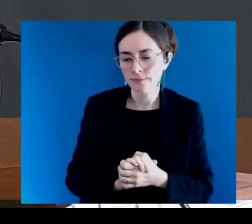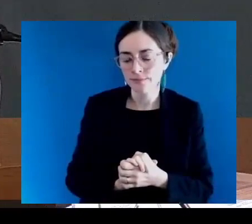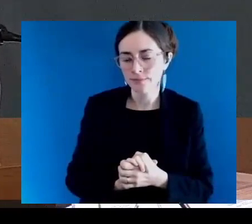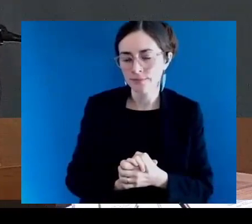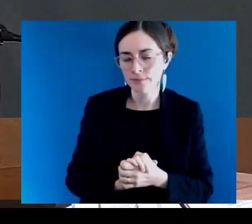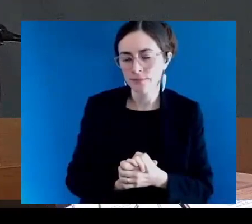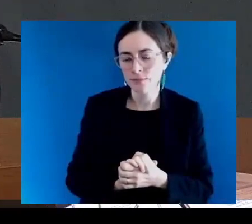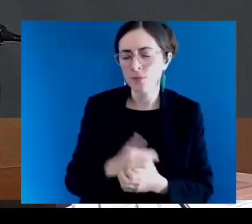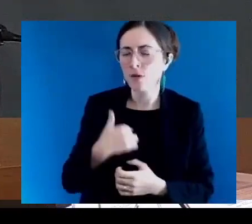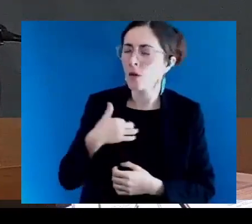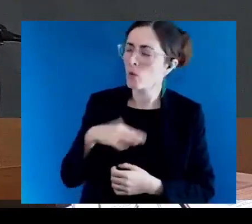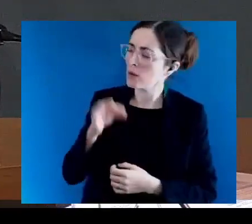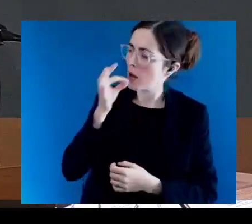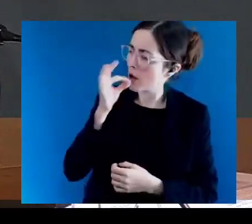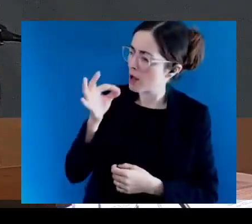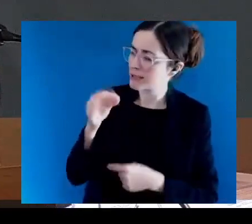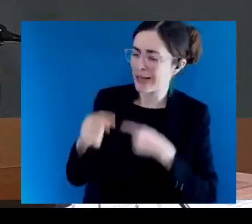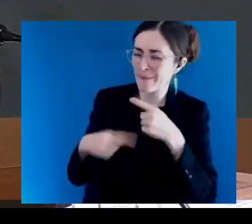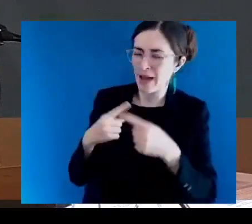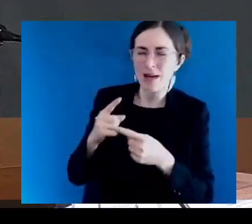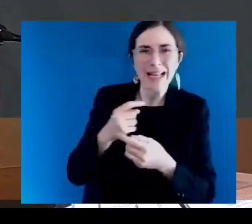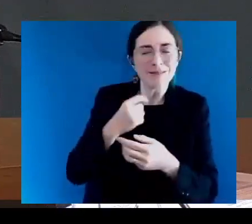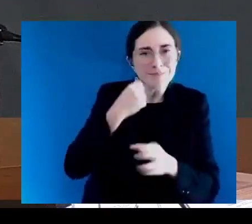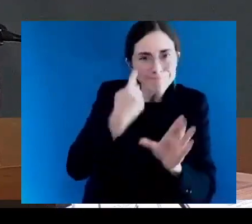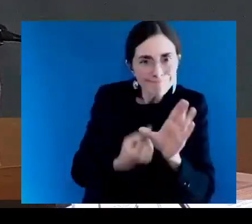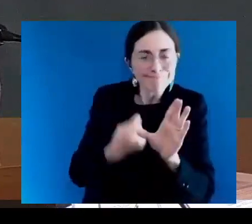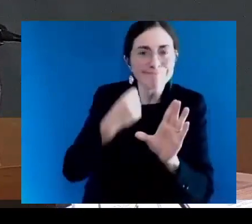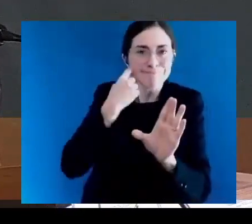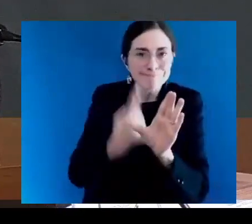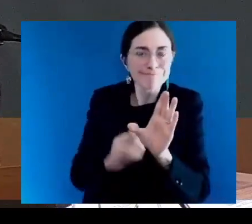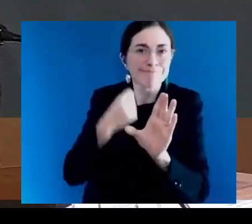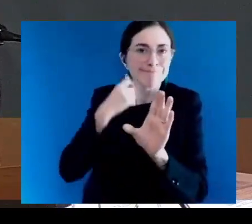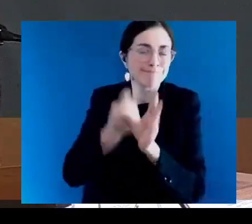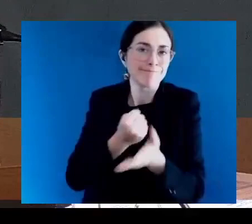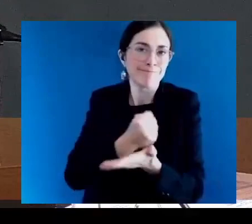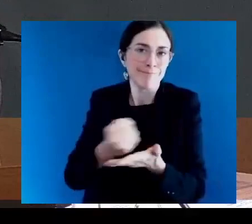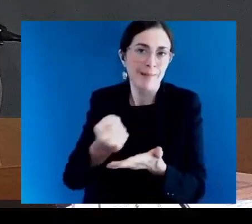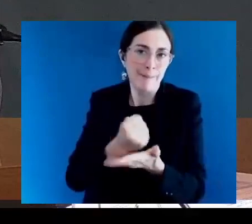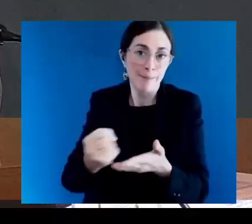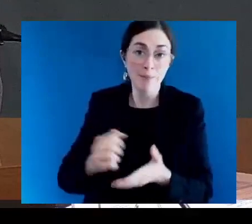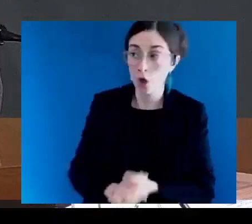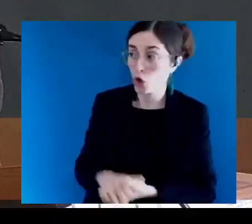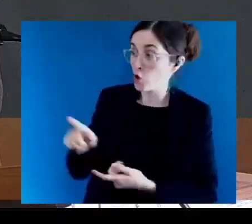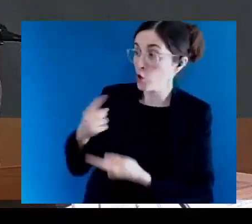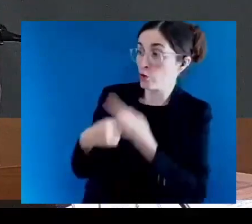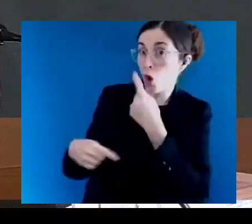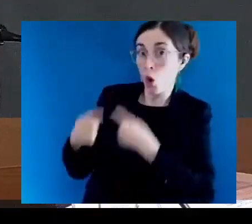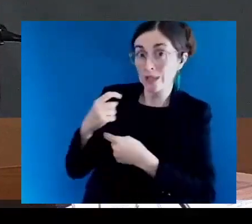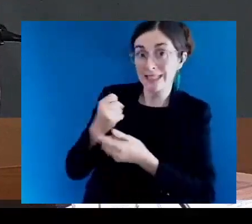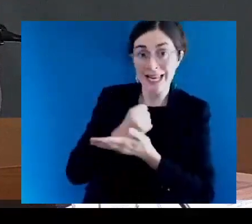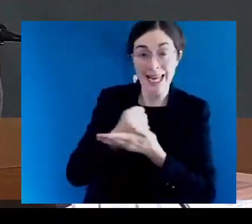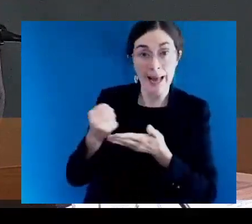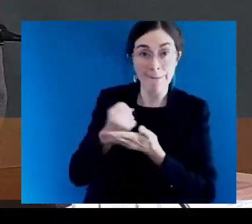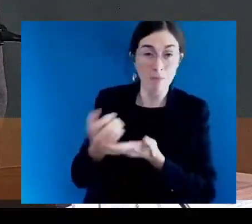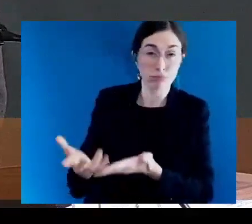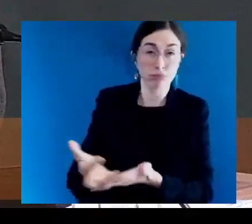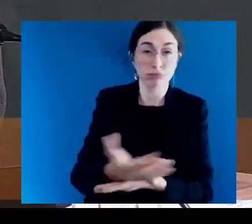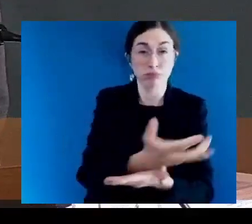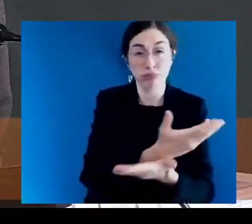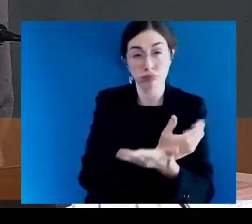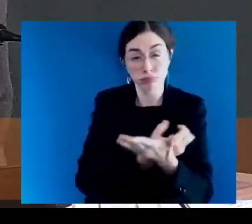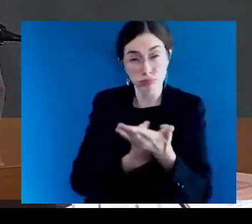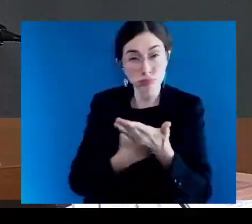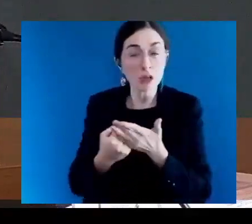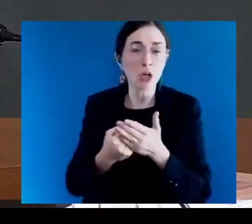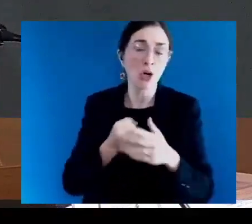about annual figures. What you've given is royalty figures for these, I can call them traditional